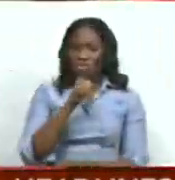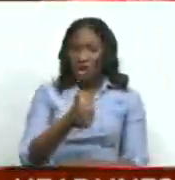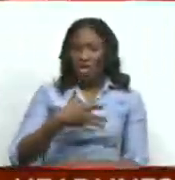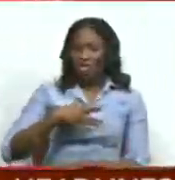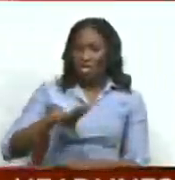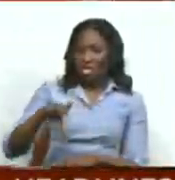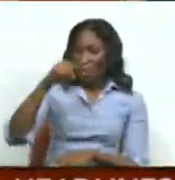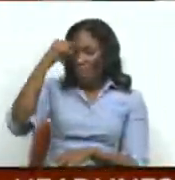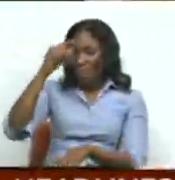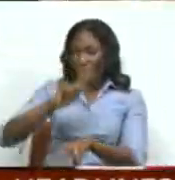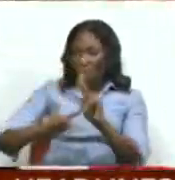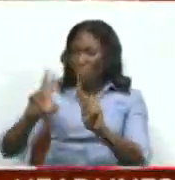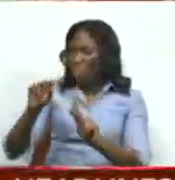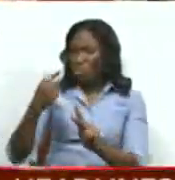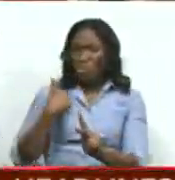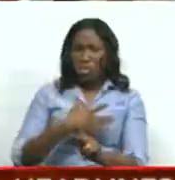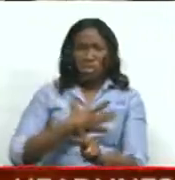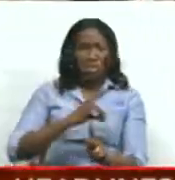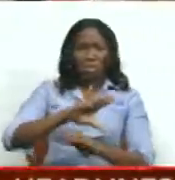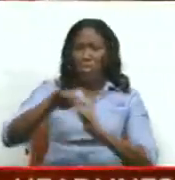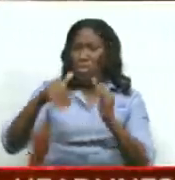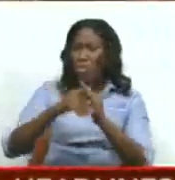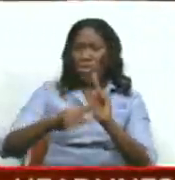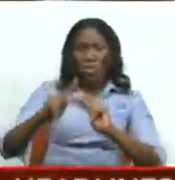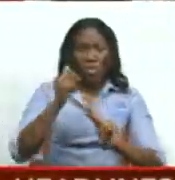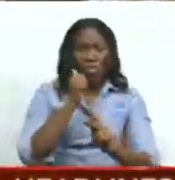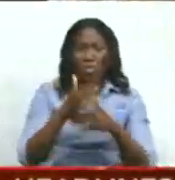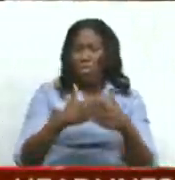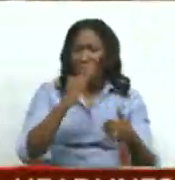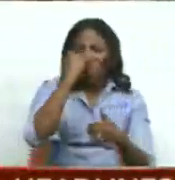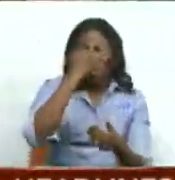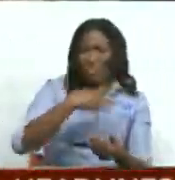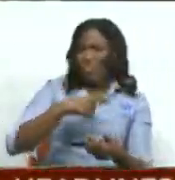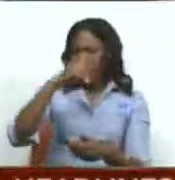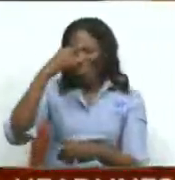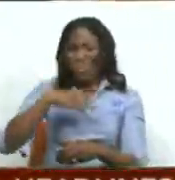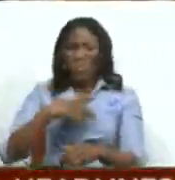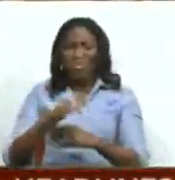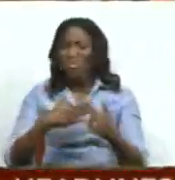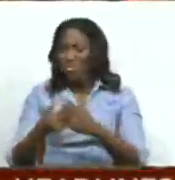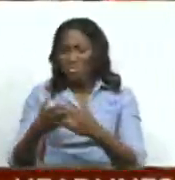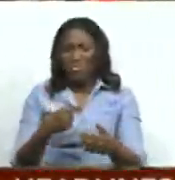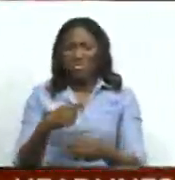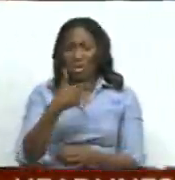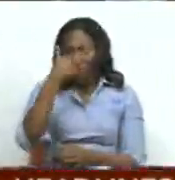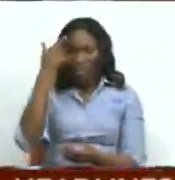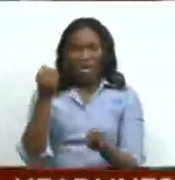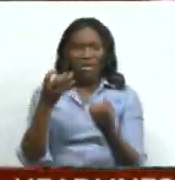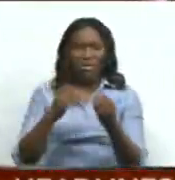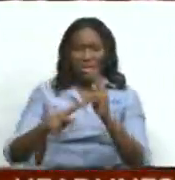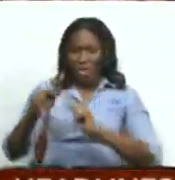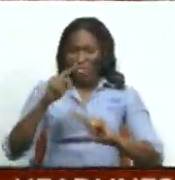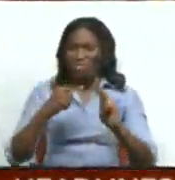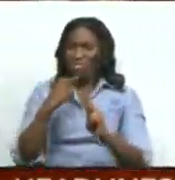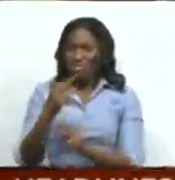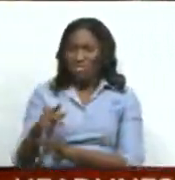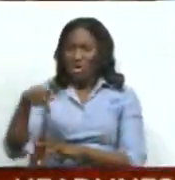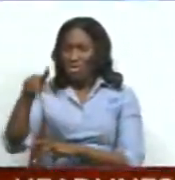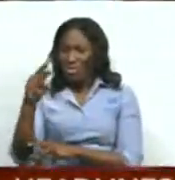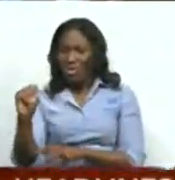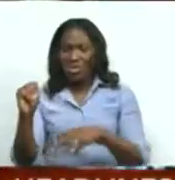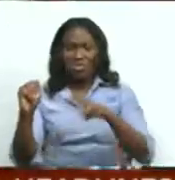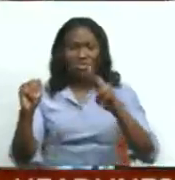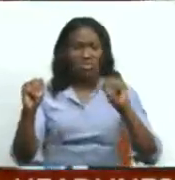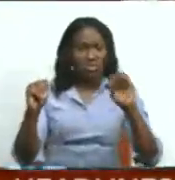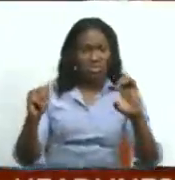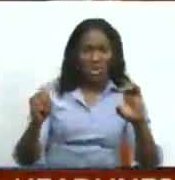said the mantra of up-and-coming political parties is to accuse both the UNC and the PNM of encouraging what she termed tribal voting along